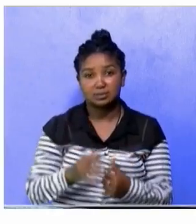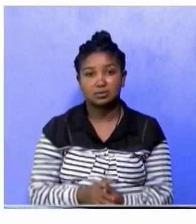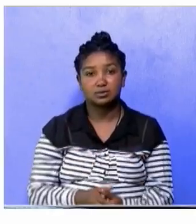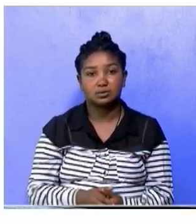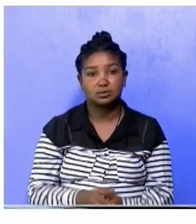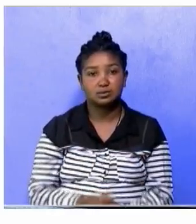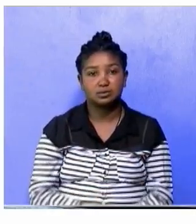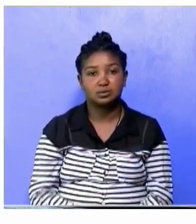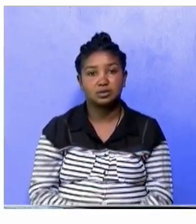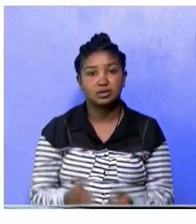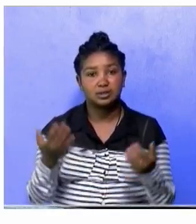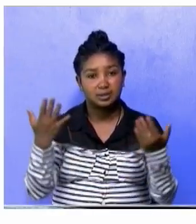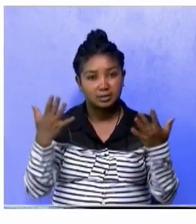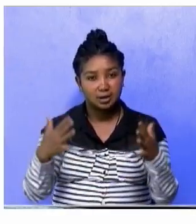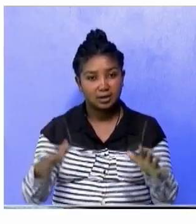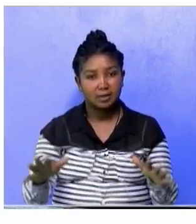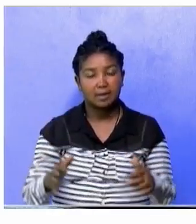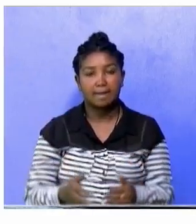done